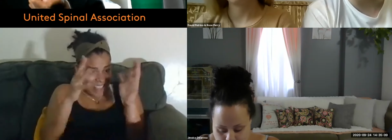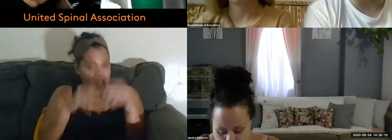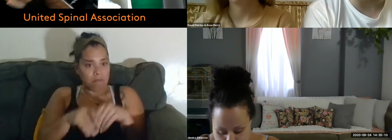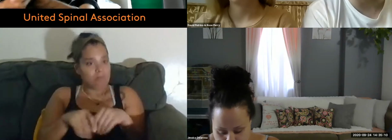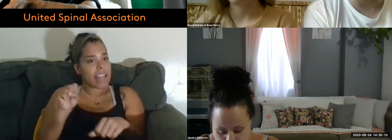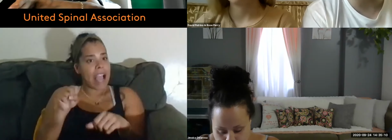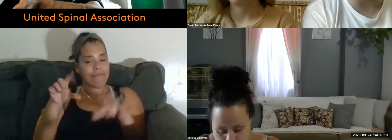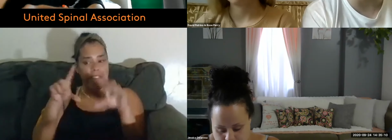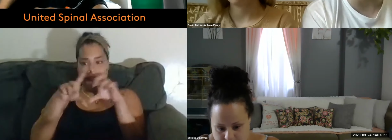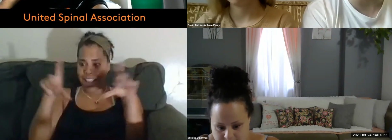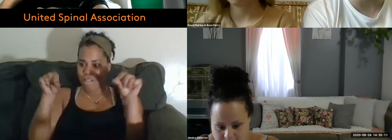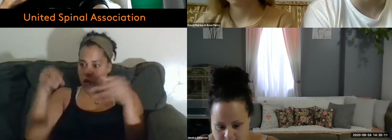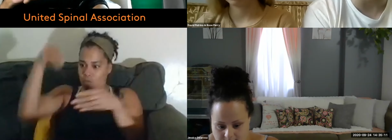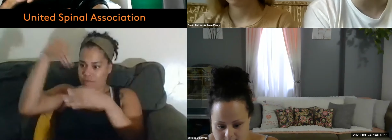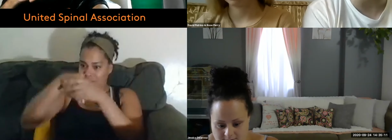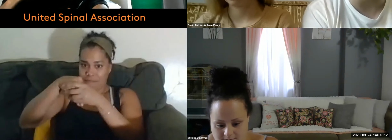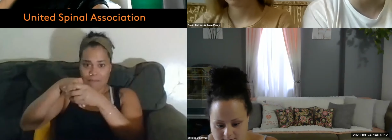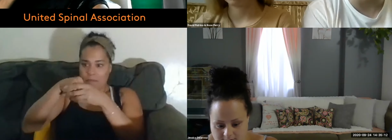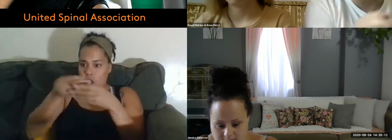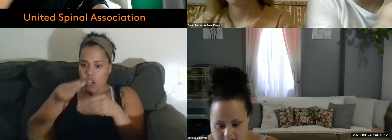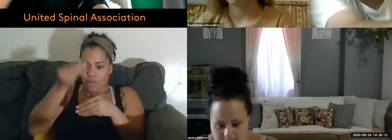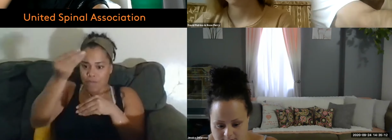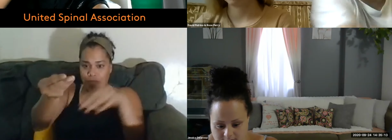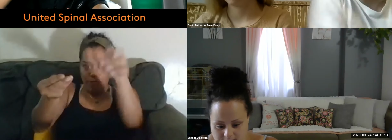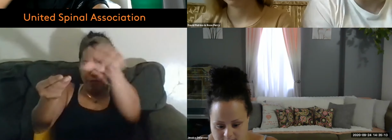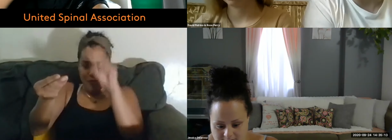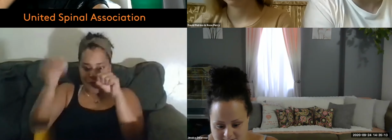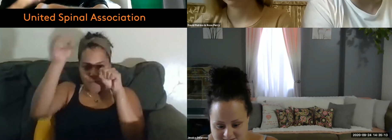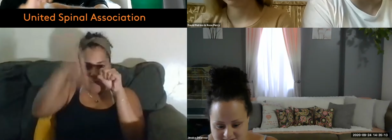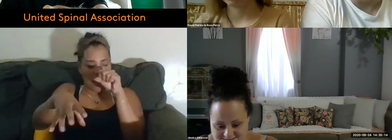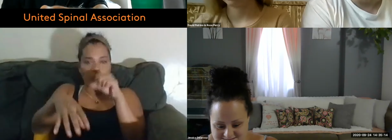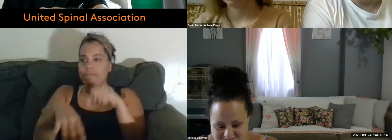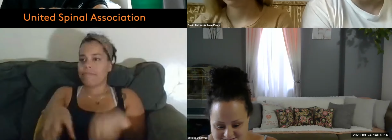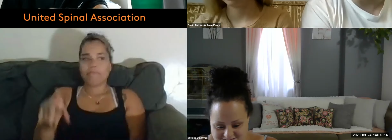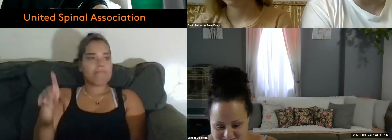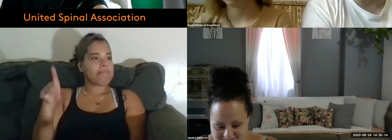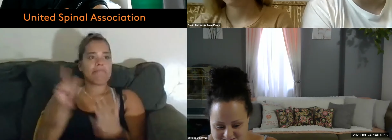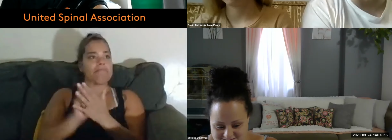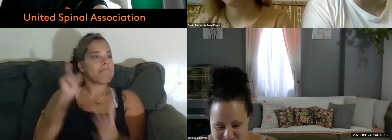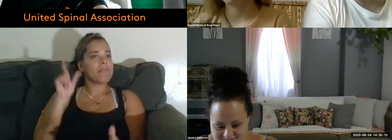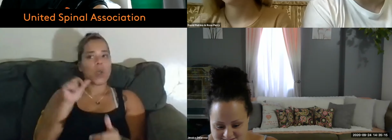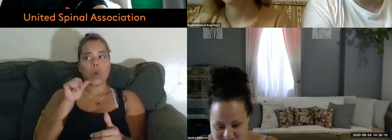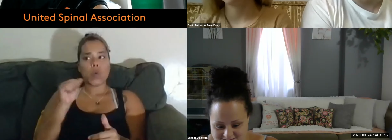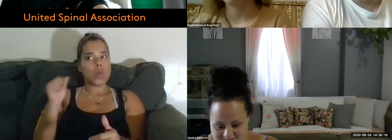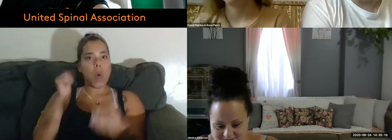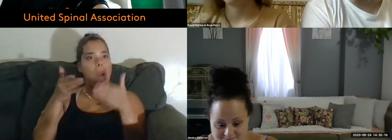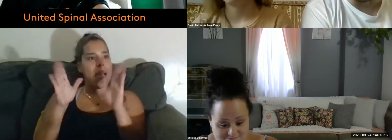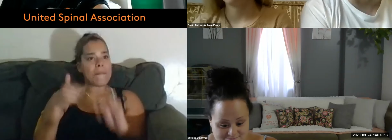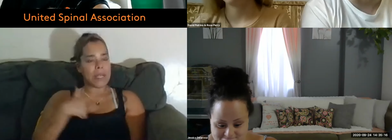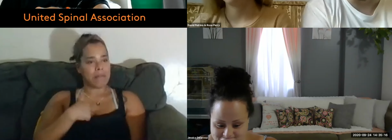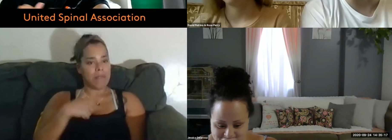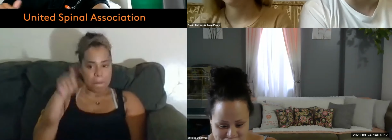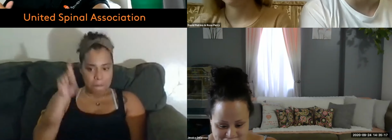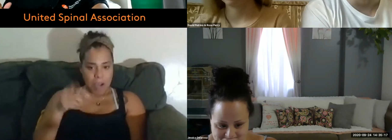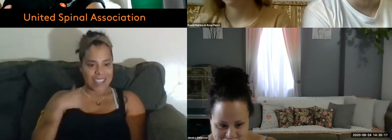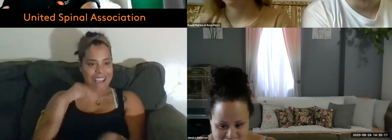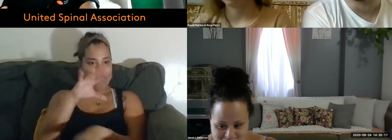into the Dropbox, and that I was not allowed to just go and put it in the Dropbox. I had to have an appointment to put it in